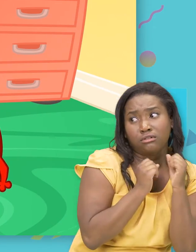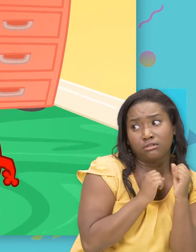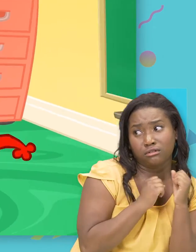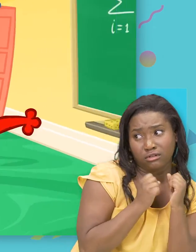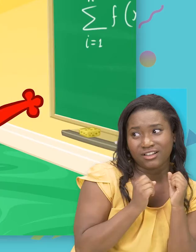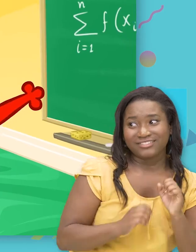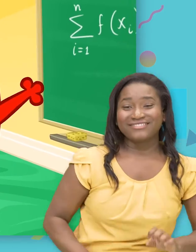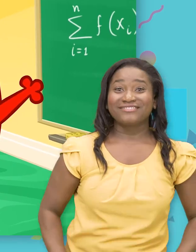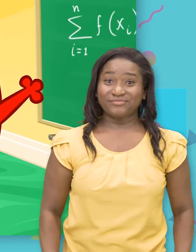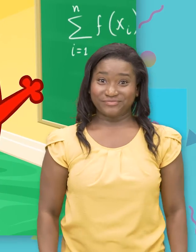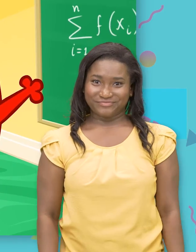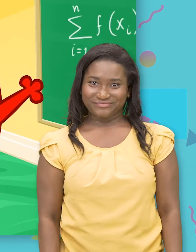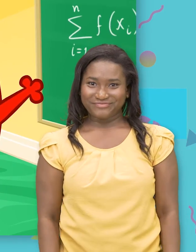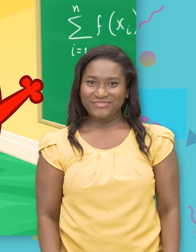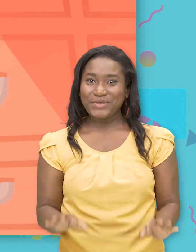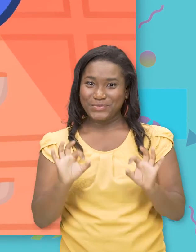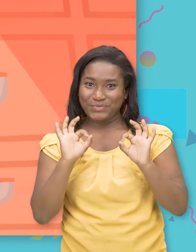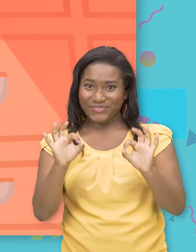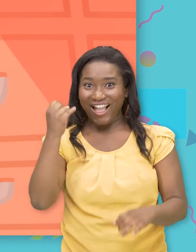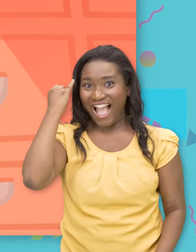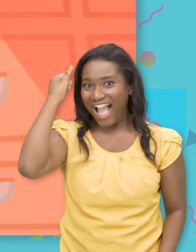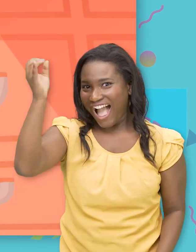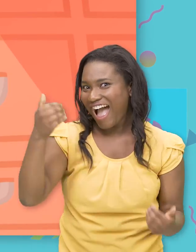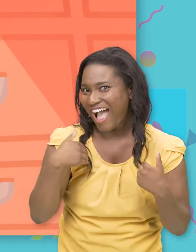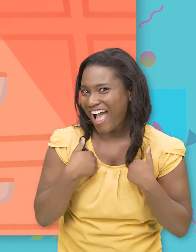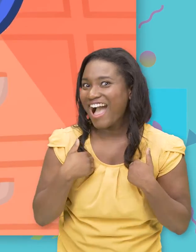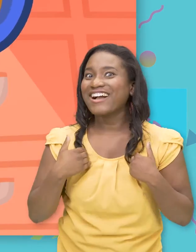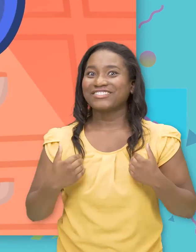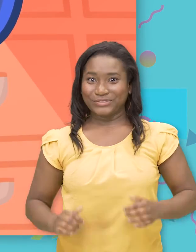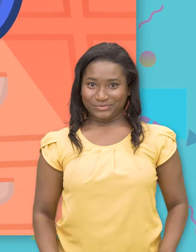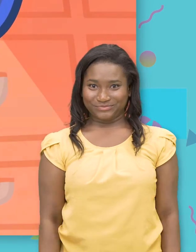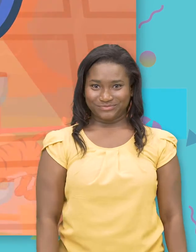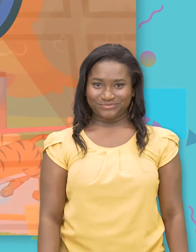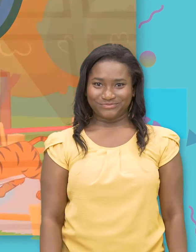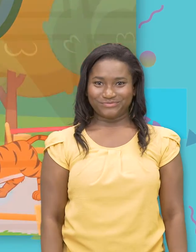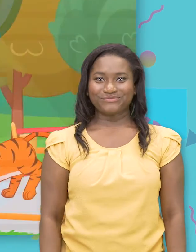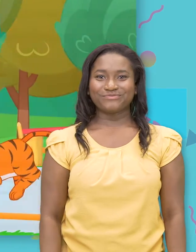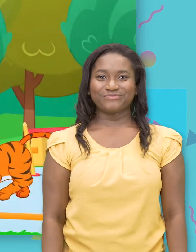instead. Yeah! I know just what would scare a tiger.